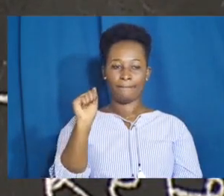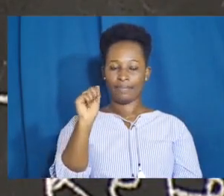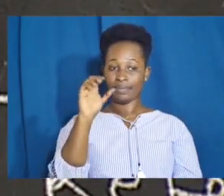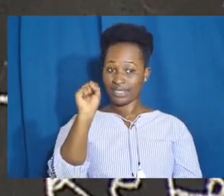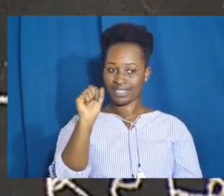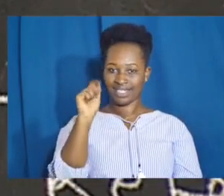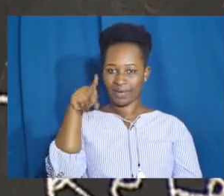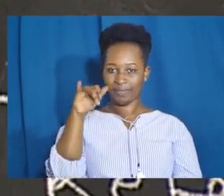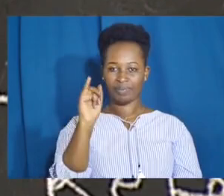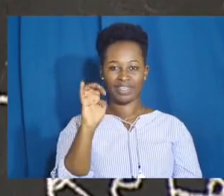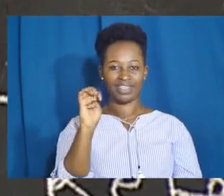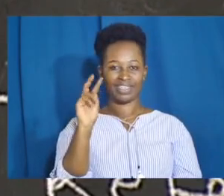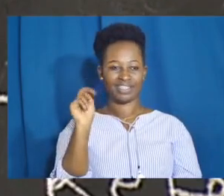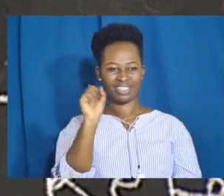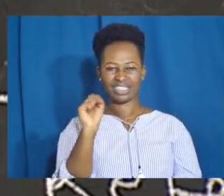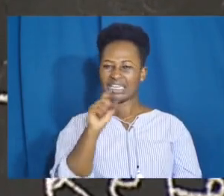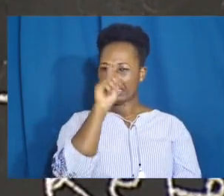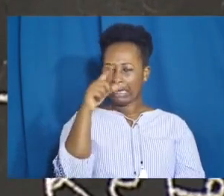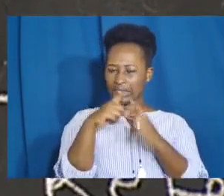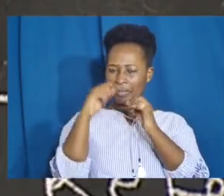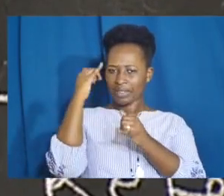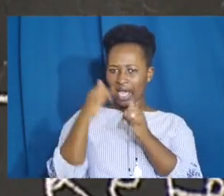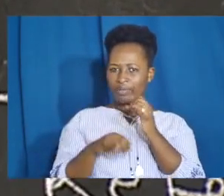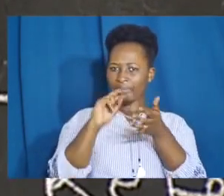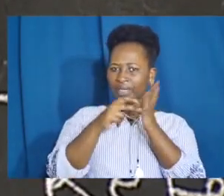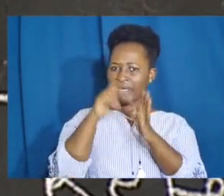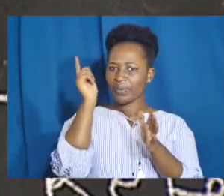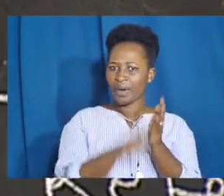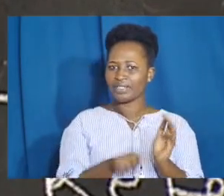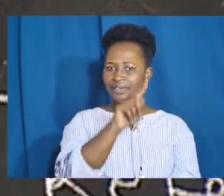When we talk about species, do you understand what it means?